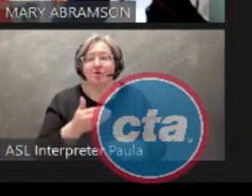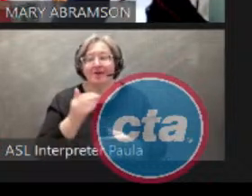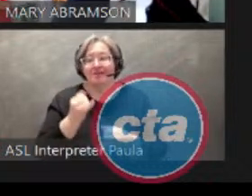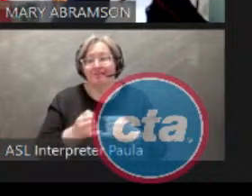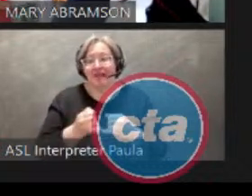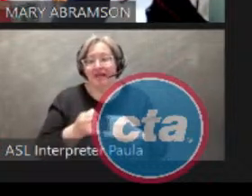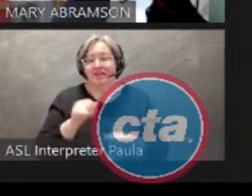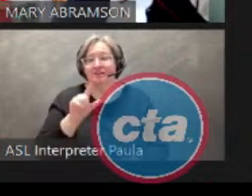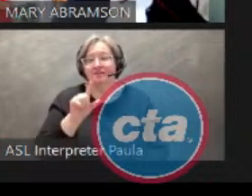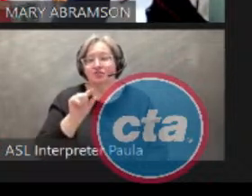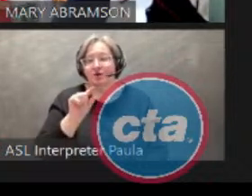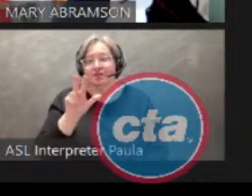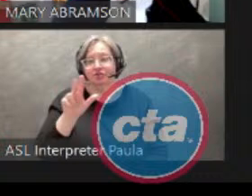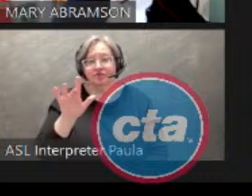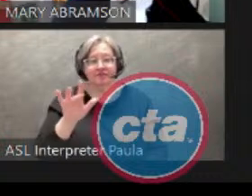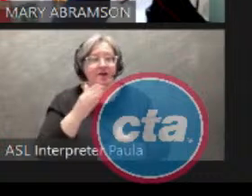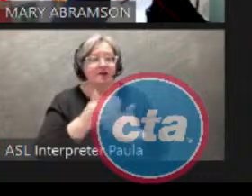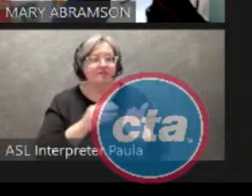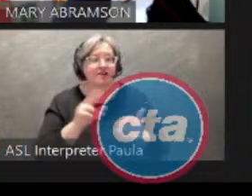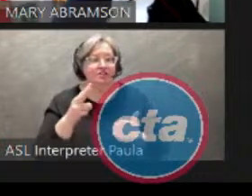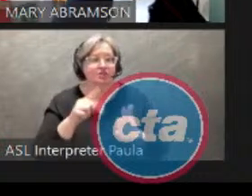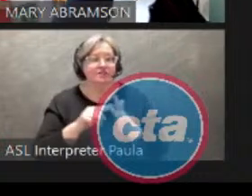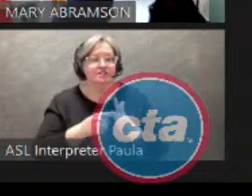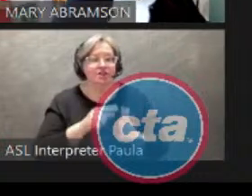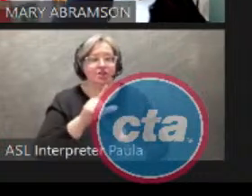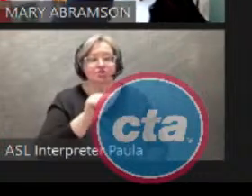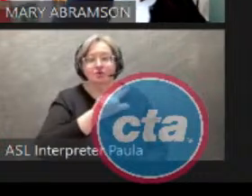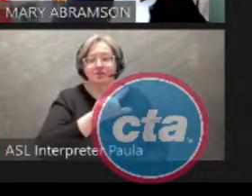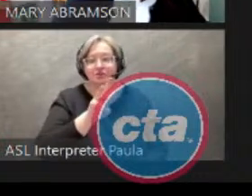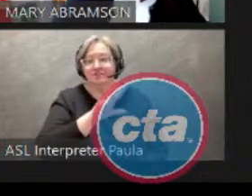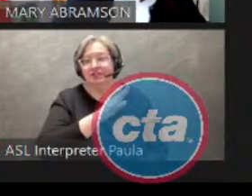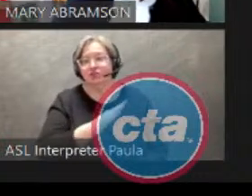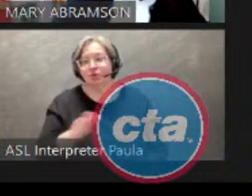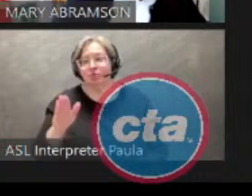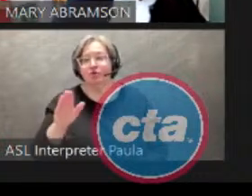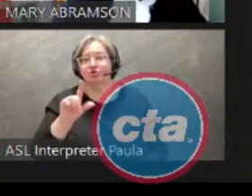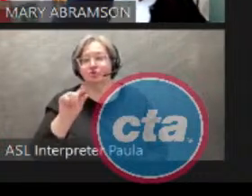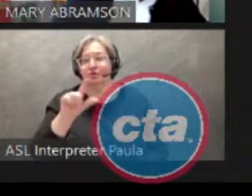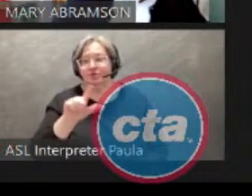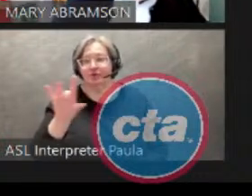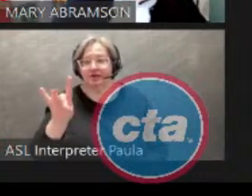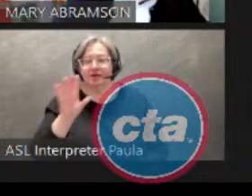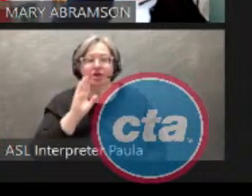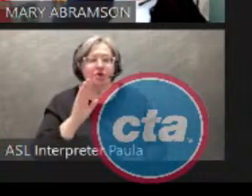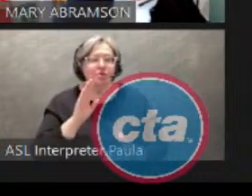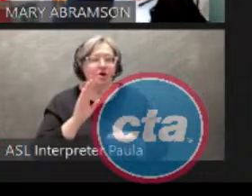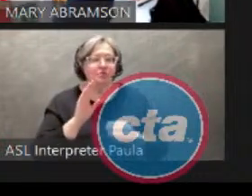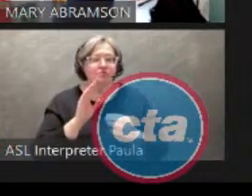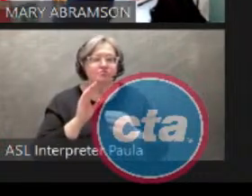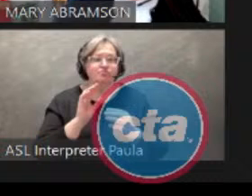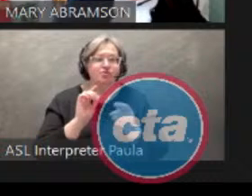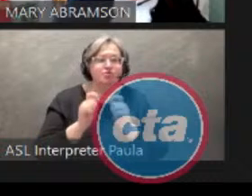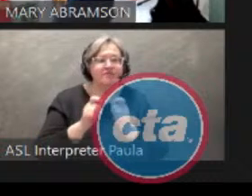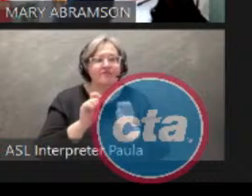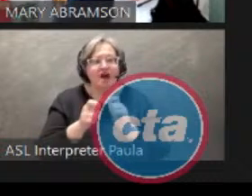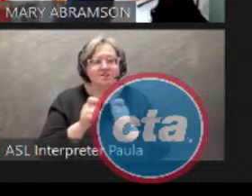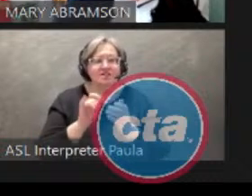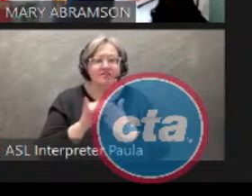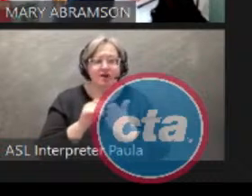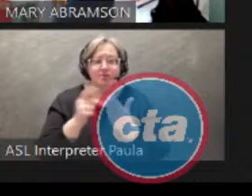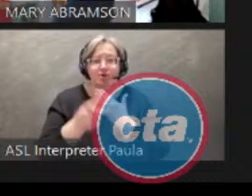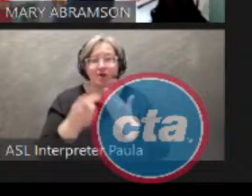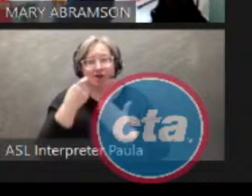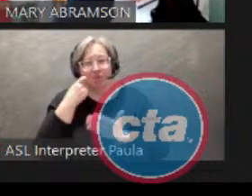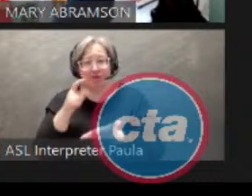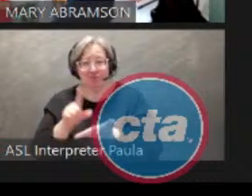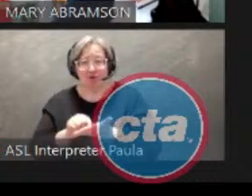Phase 2 work will start in 2026 and go through 2028. We'll be revising this program, which we recently published